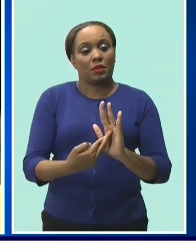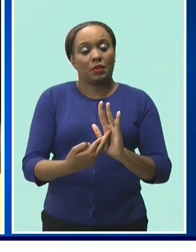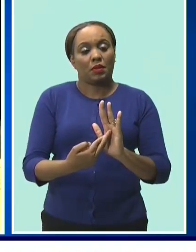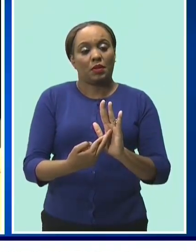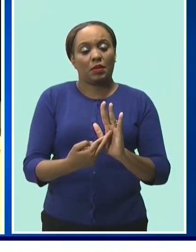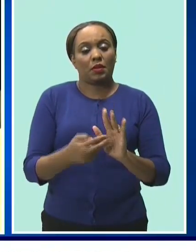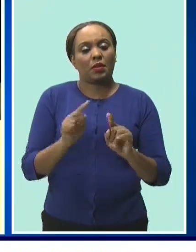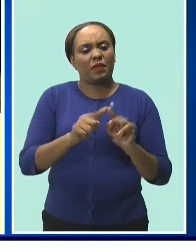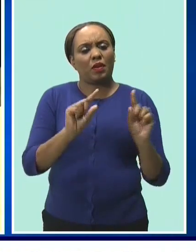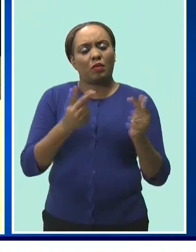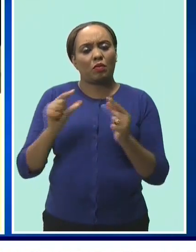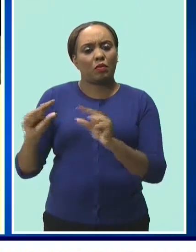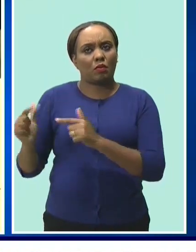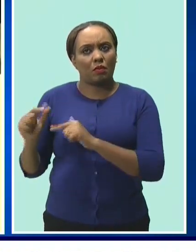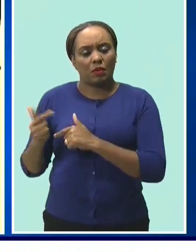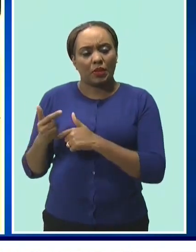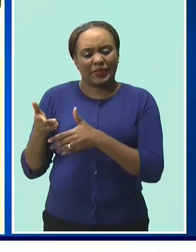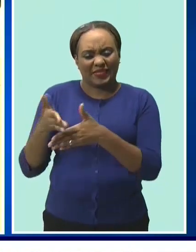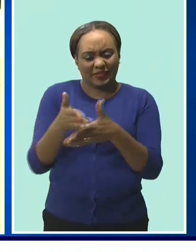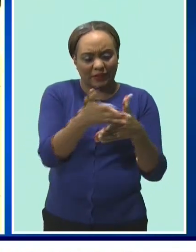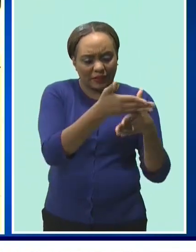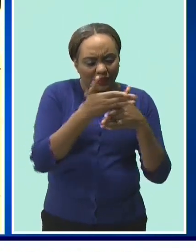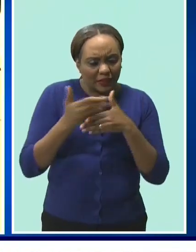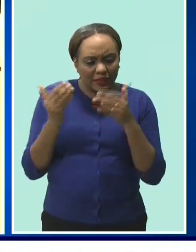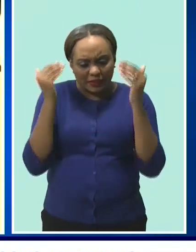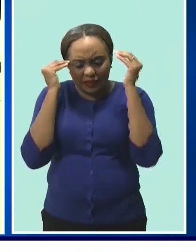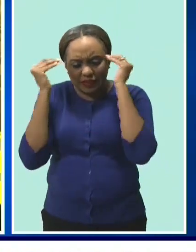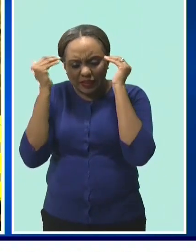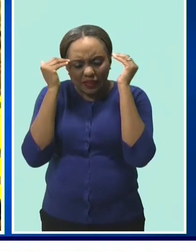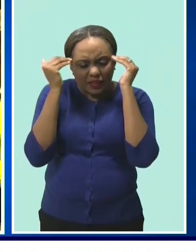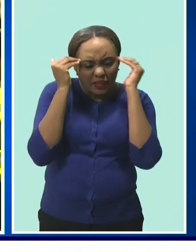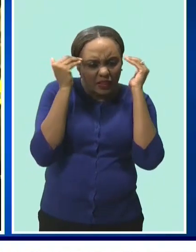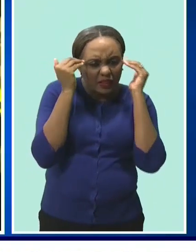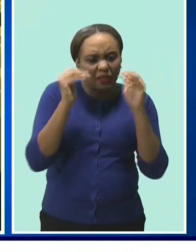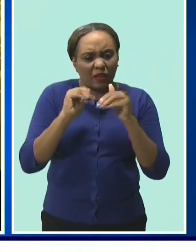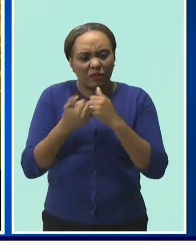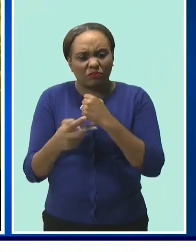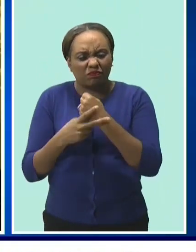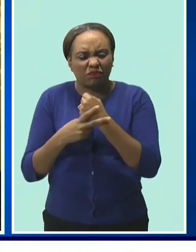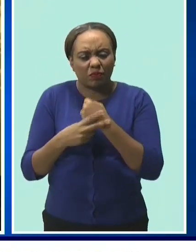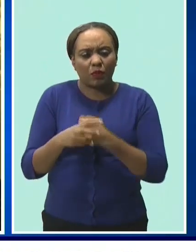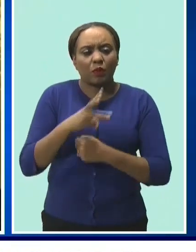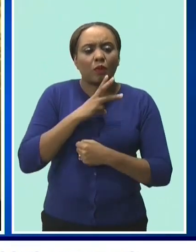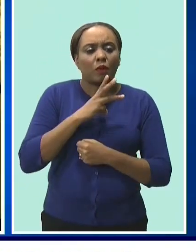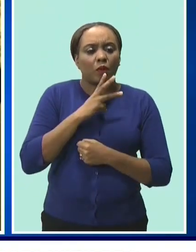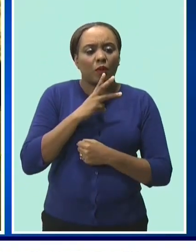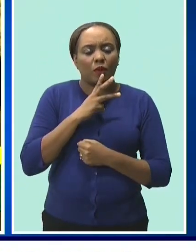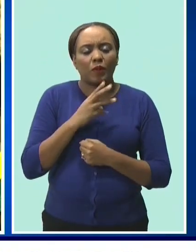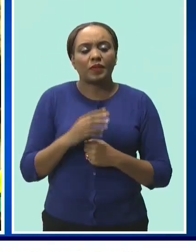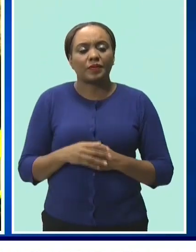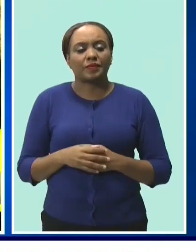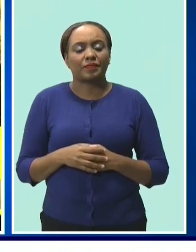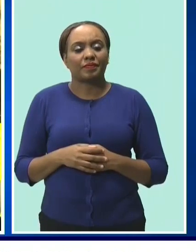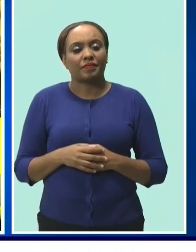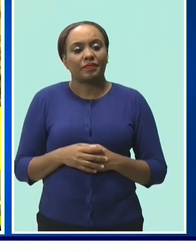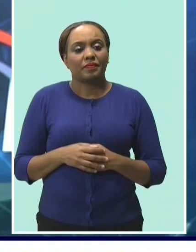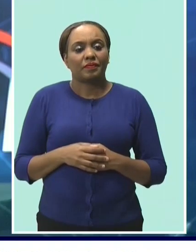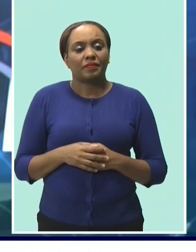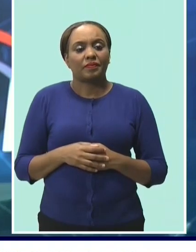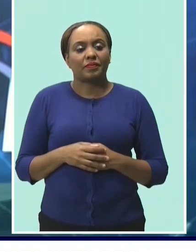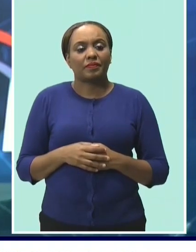to facilitate knowledge exchange, particularly in the area of wastewater treatment. Aaliyah Briggs, CBC